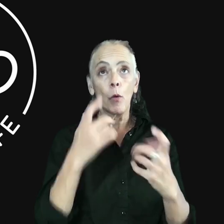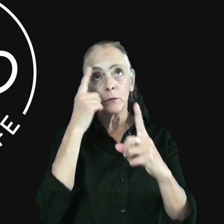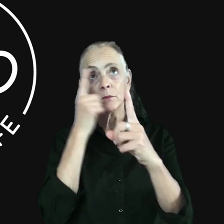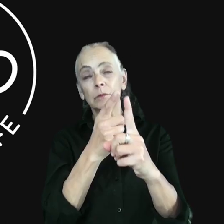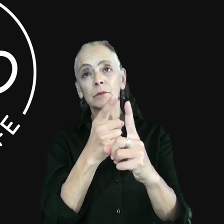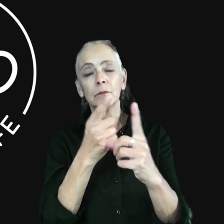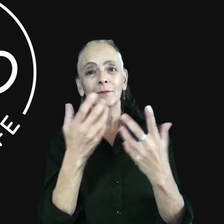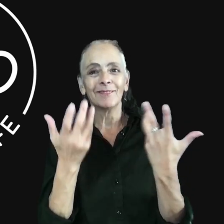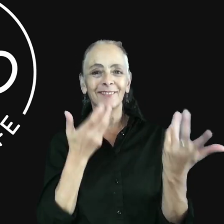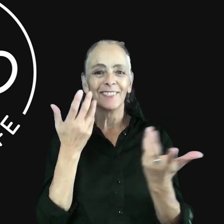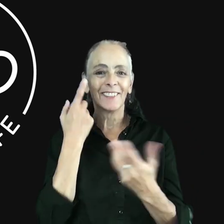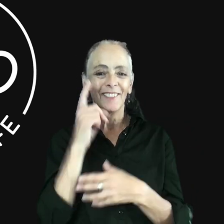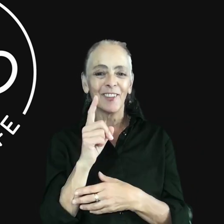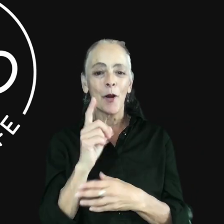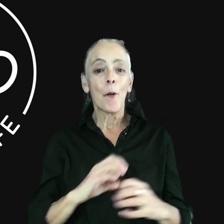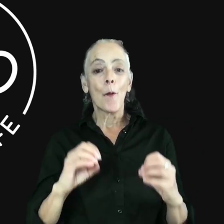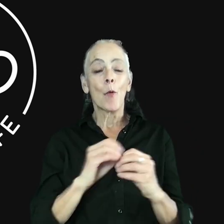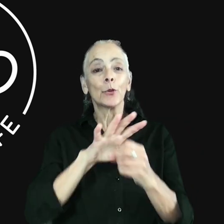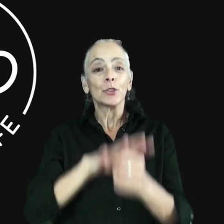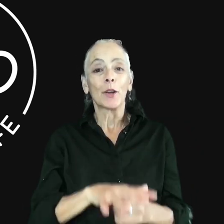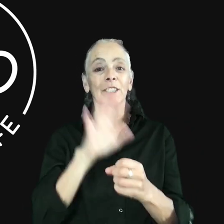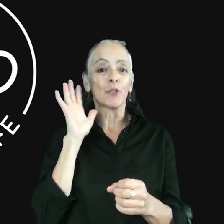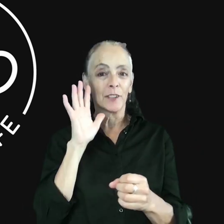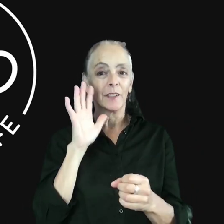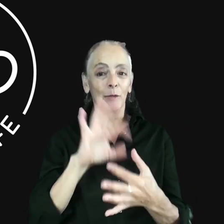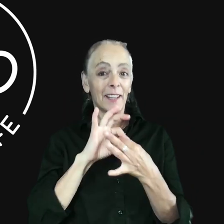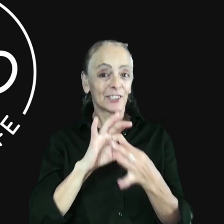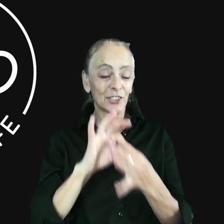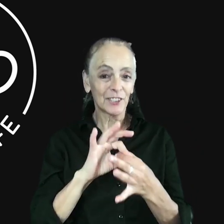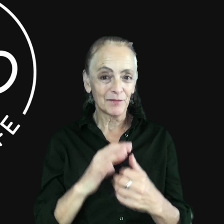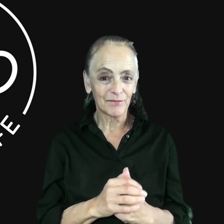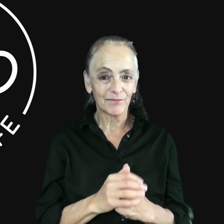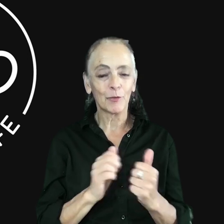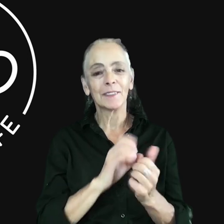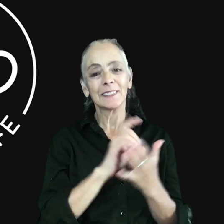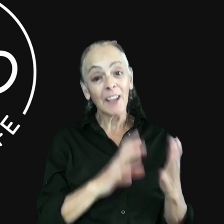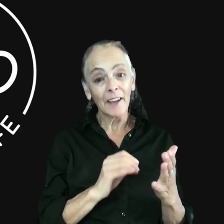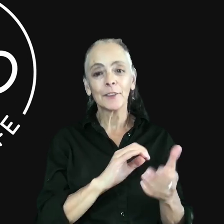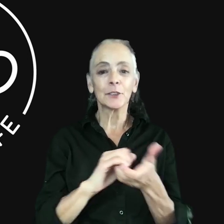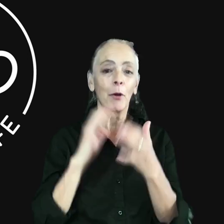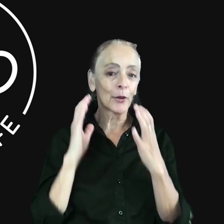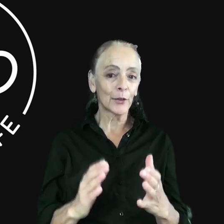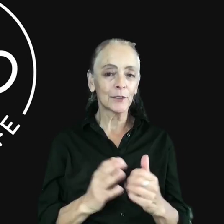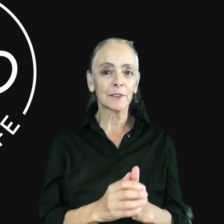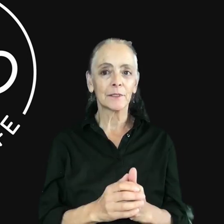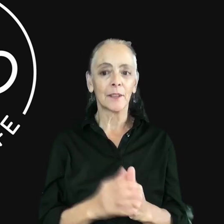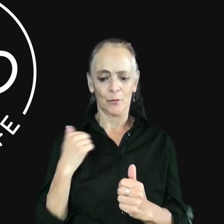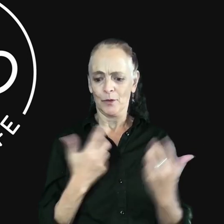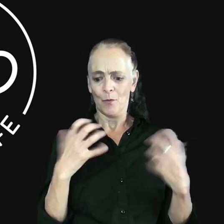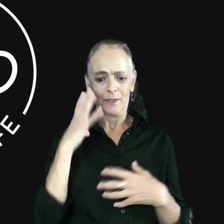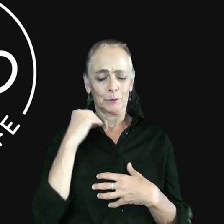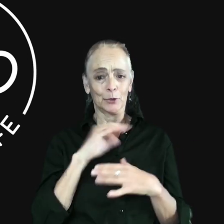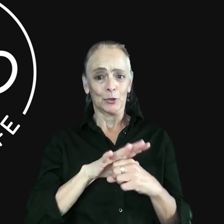for a more stress-free relationship with our designers and our partners and we don't want to be experiencing